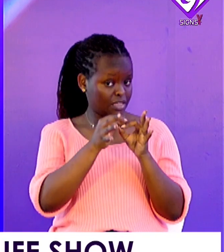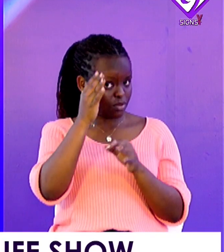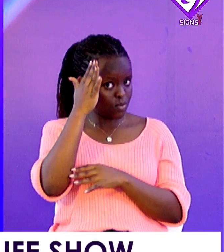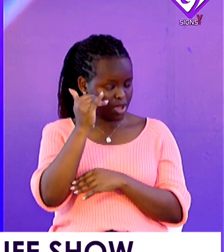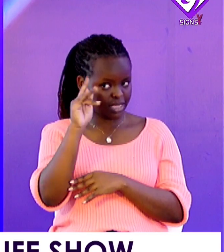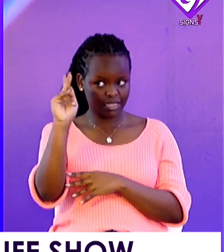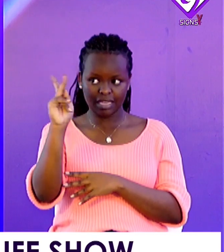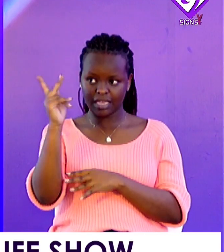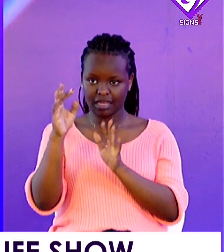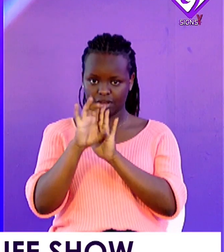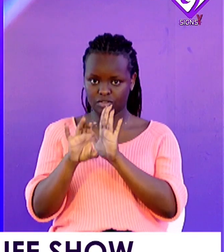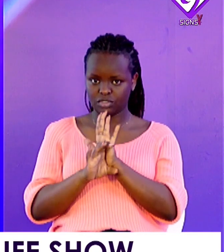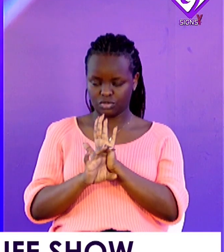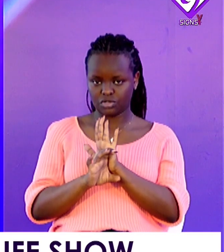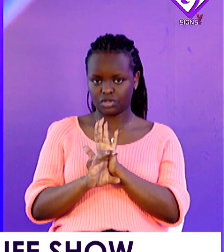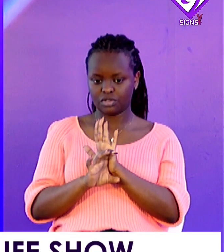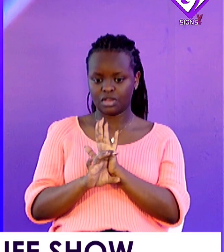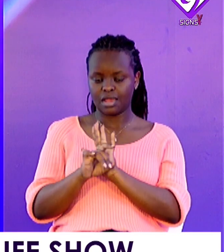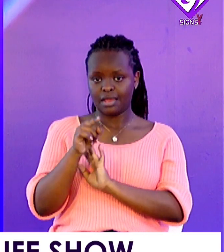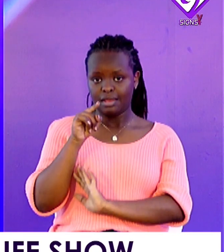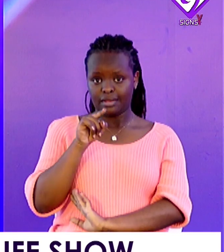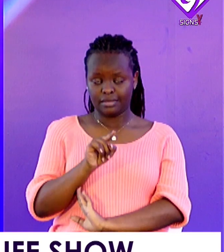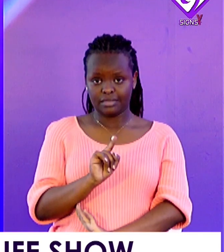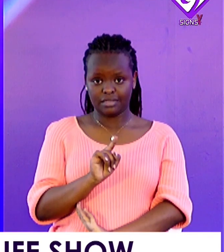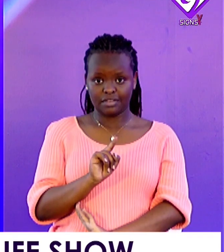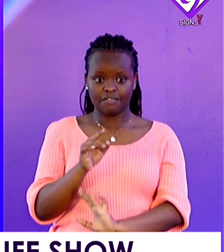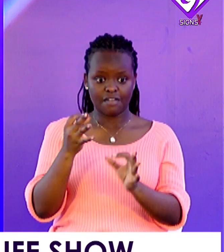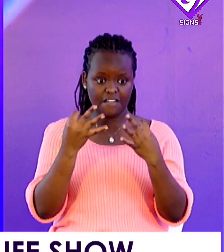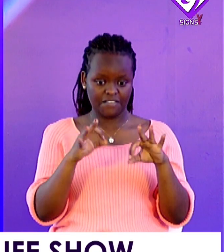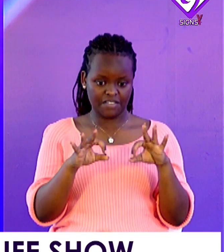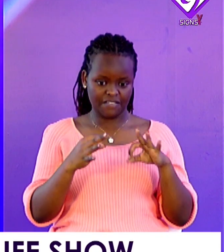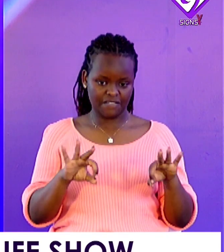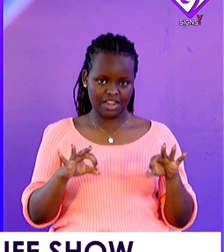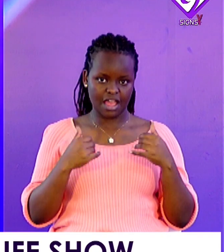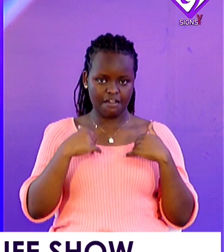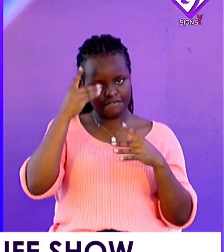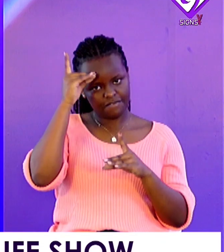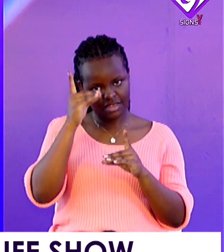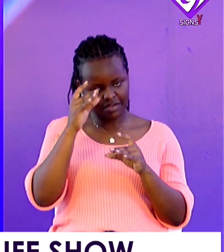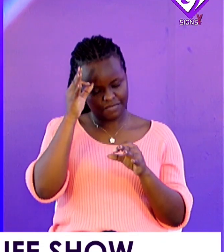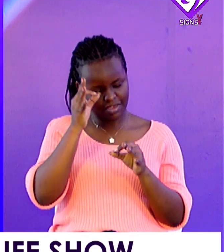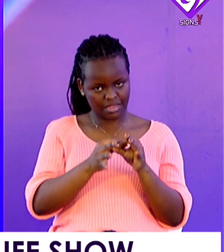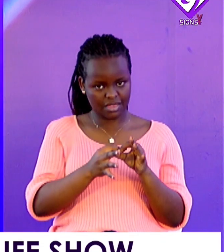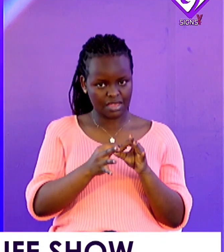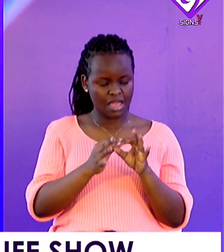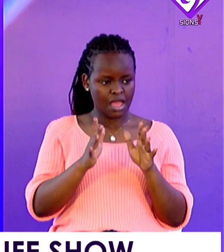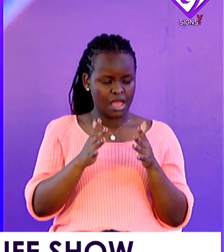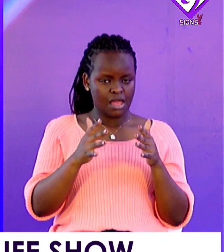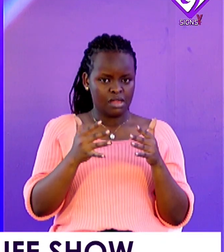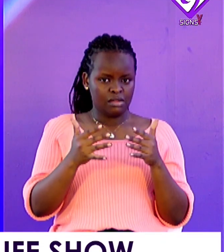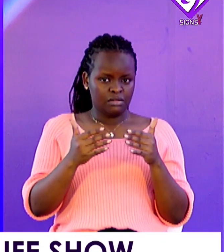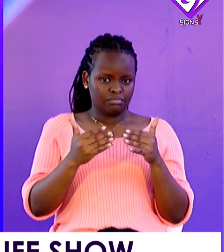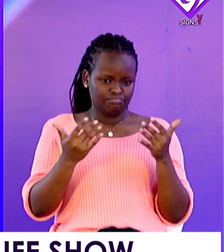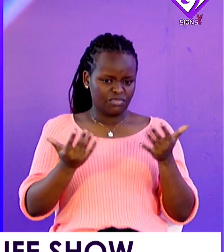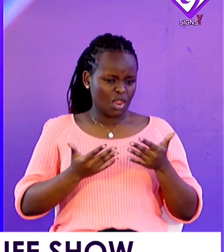the Kenyan Constitution, you are free to have faith. How far can I